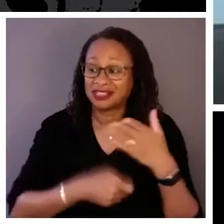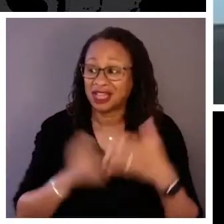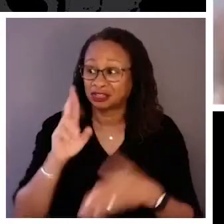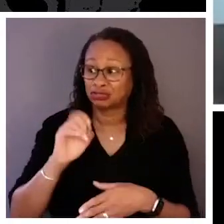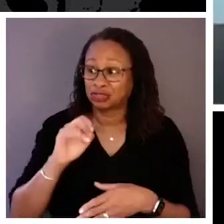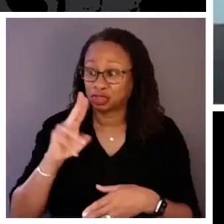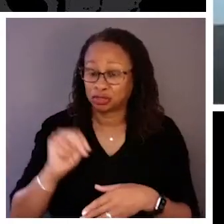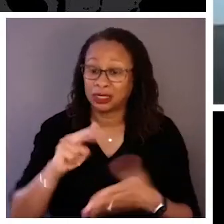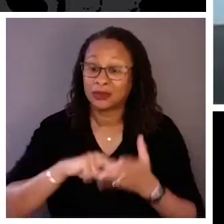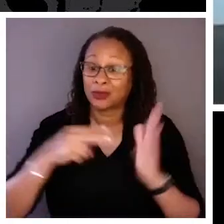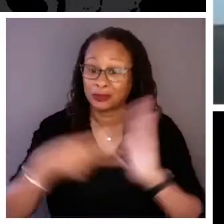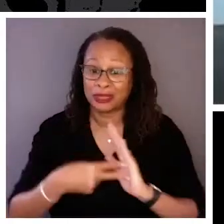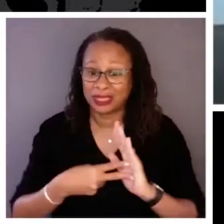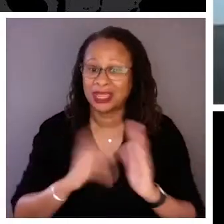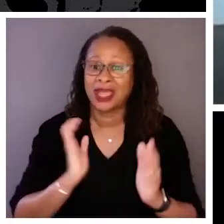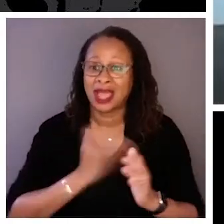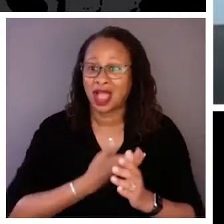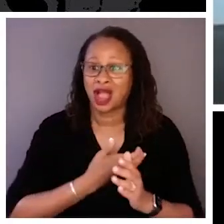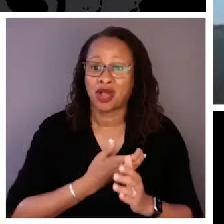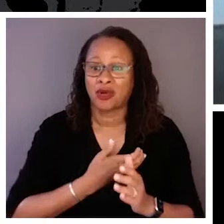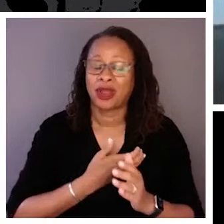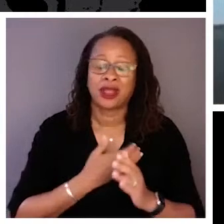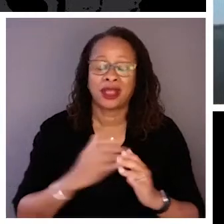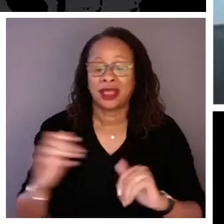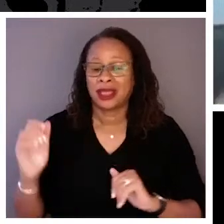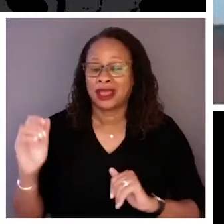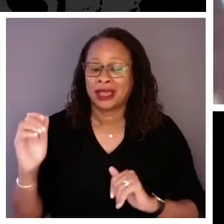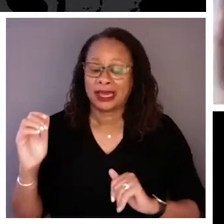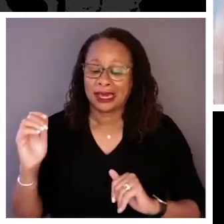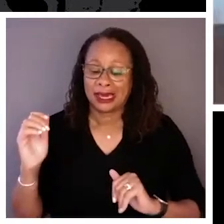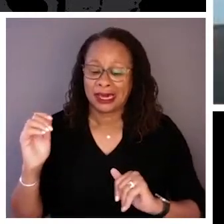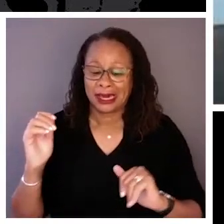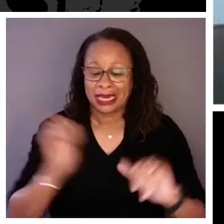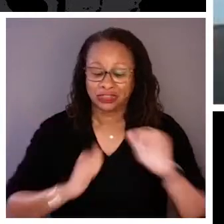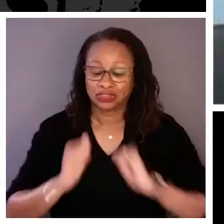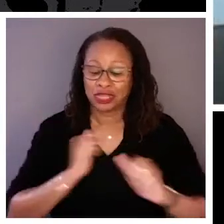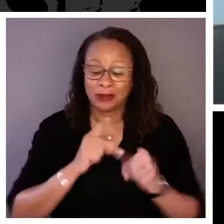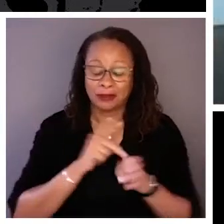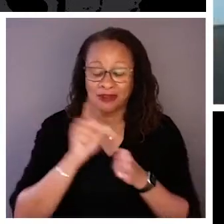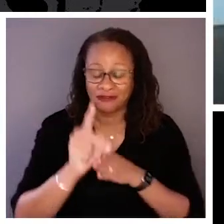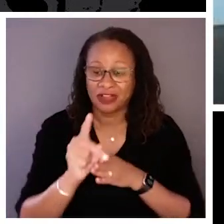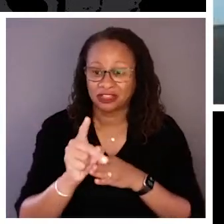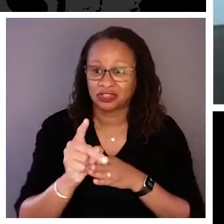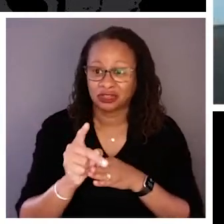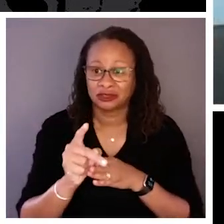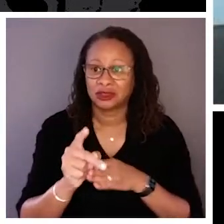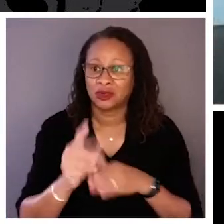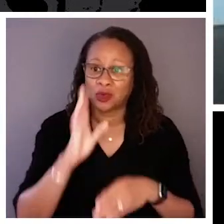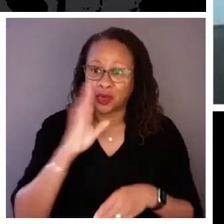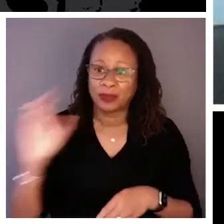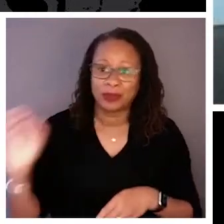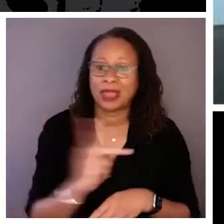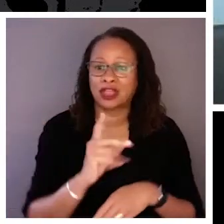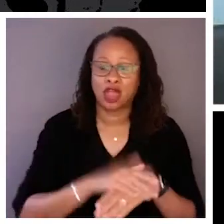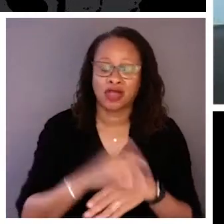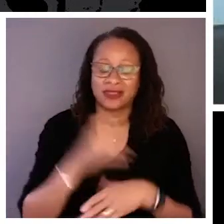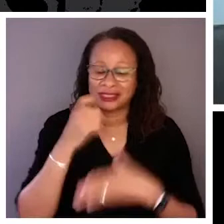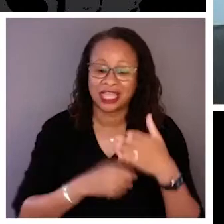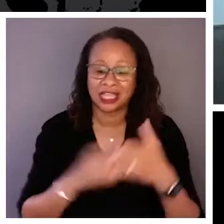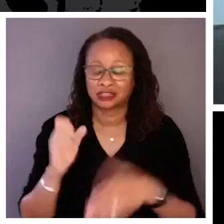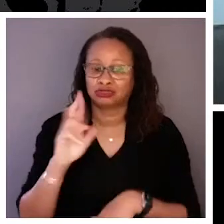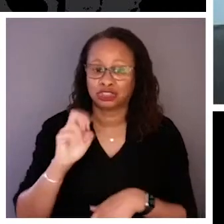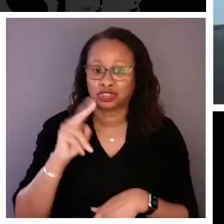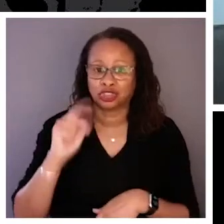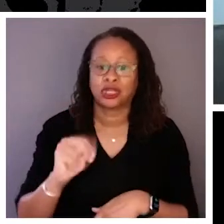our entertainment professional expenses as employees are going to come back onto the tax return, and we will get the same kind